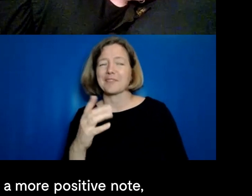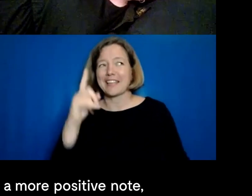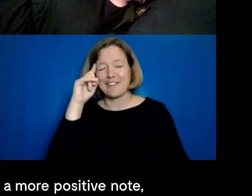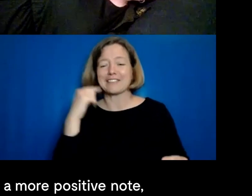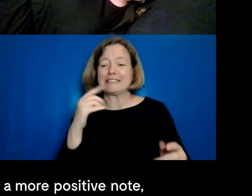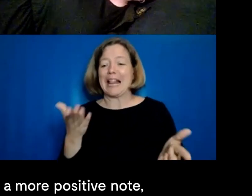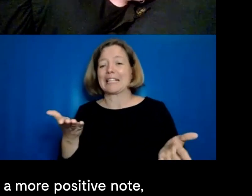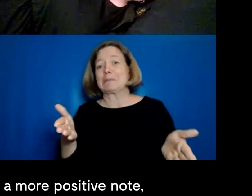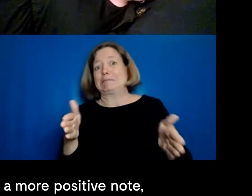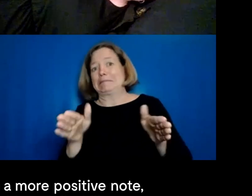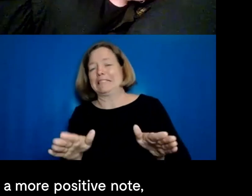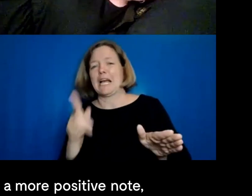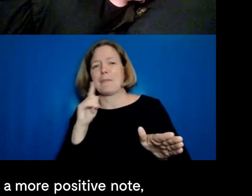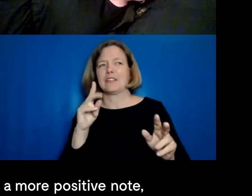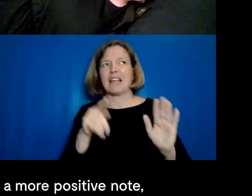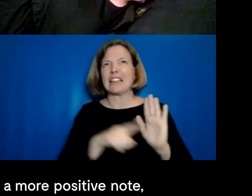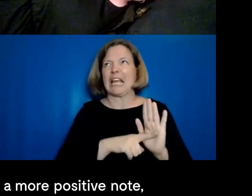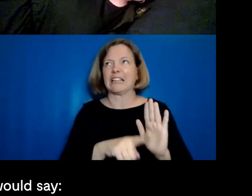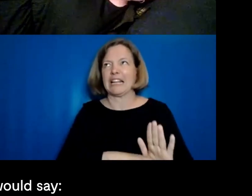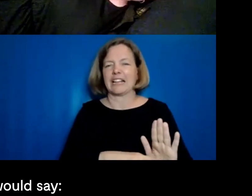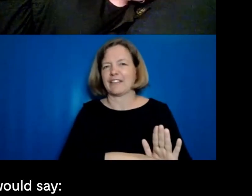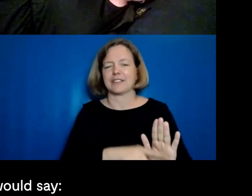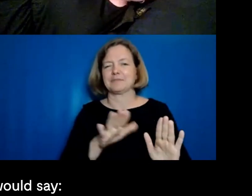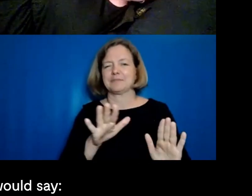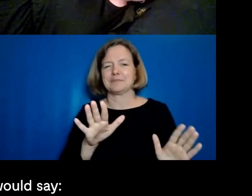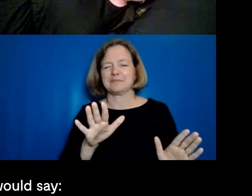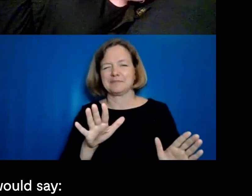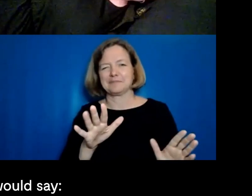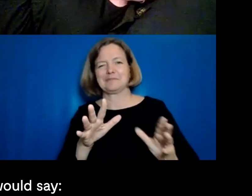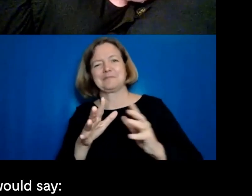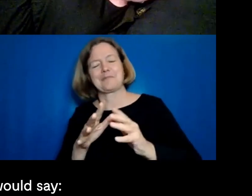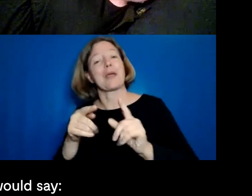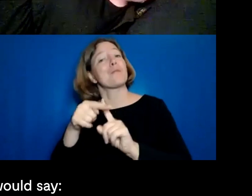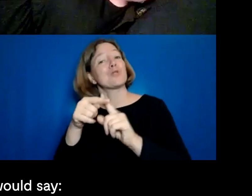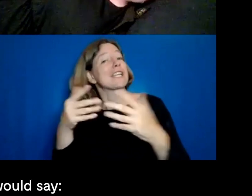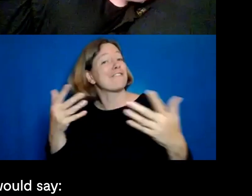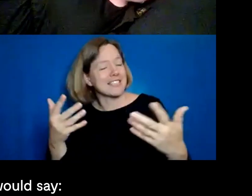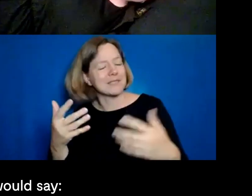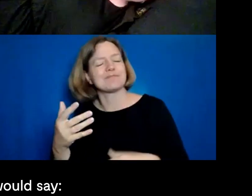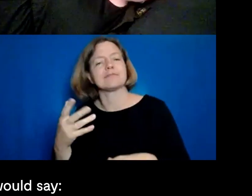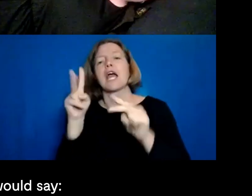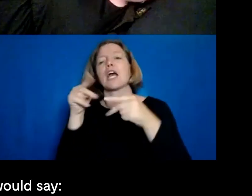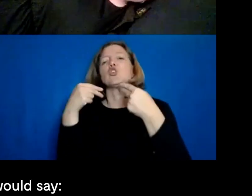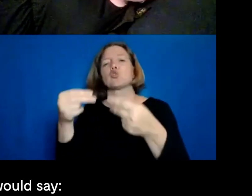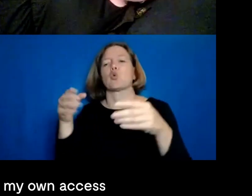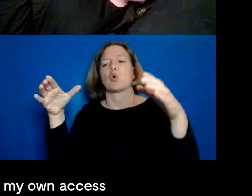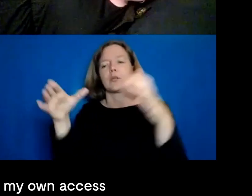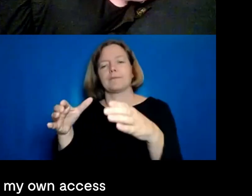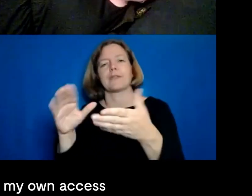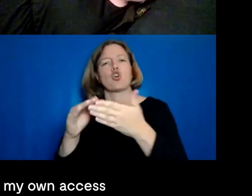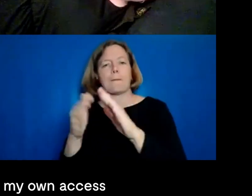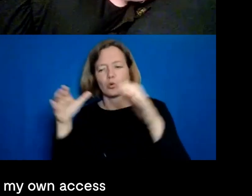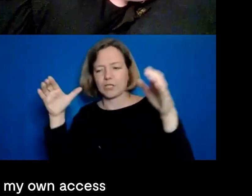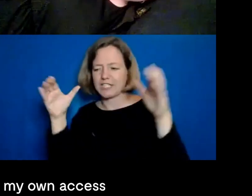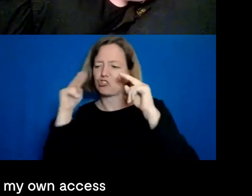it back to the idea of disability community, because I would say internalized ableism is so strong. I